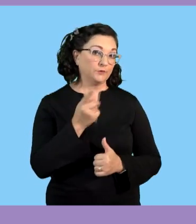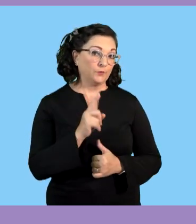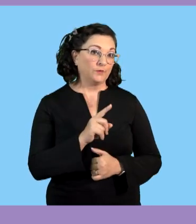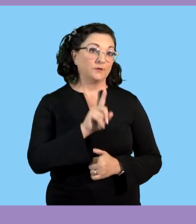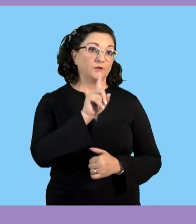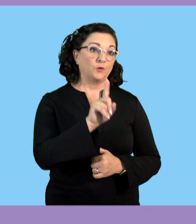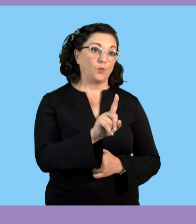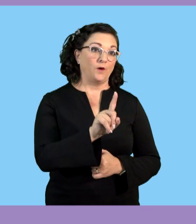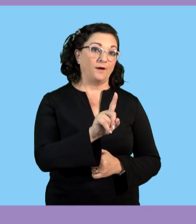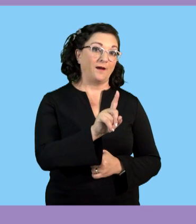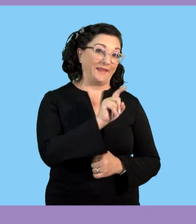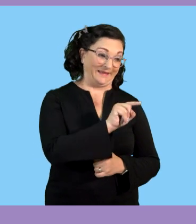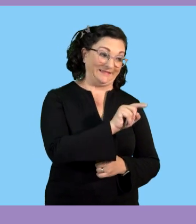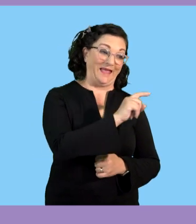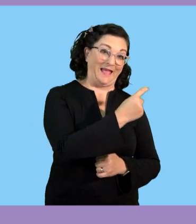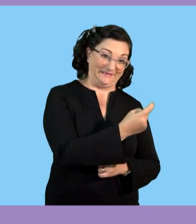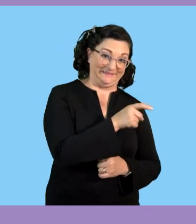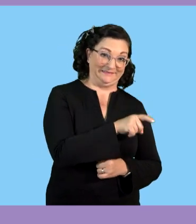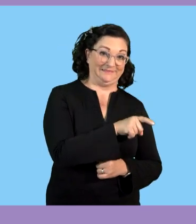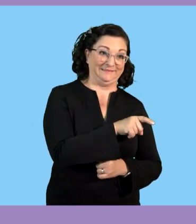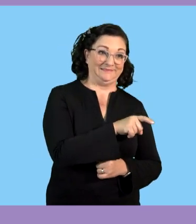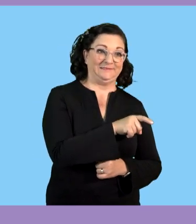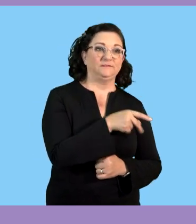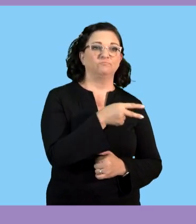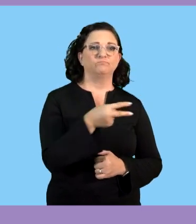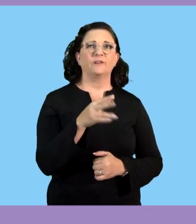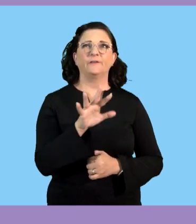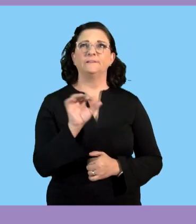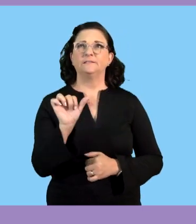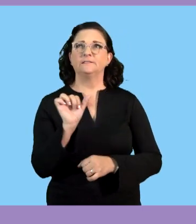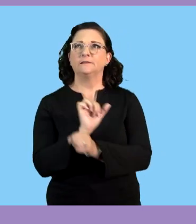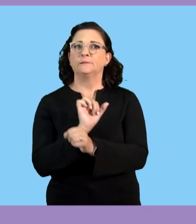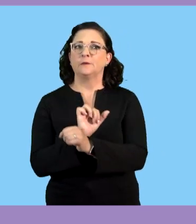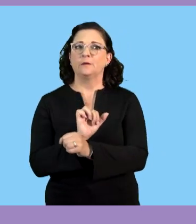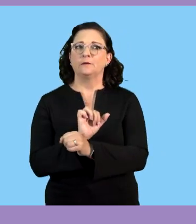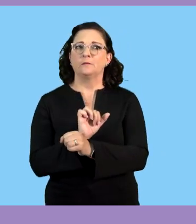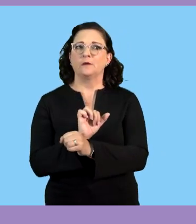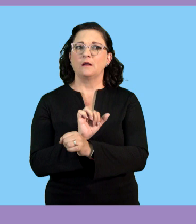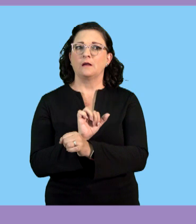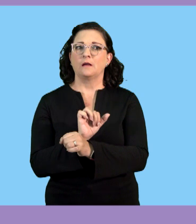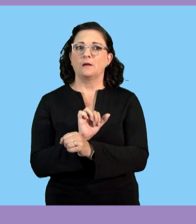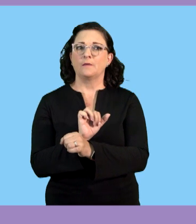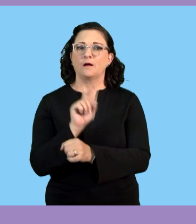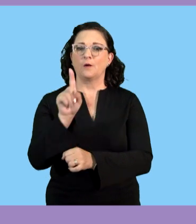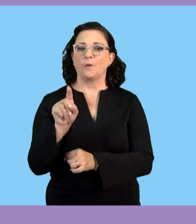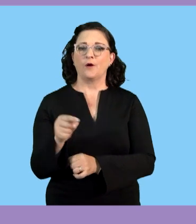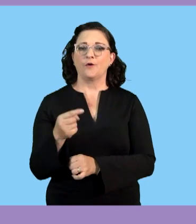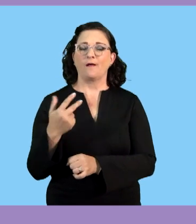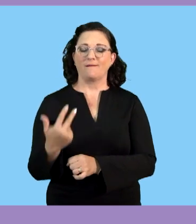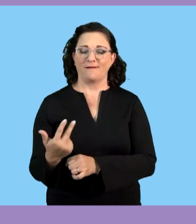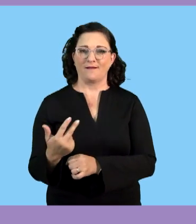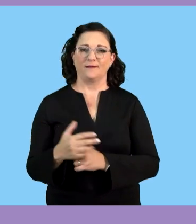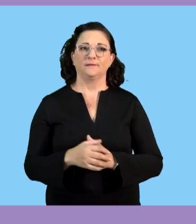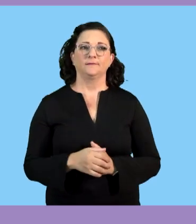me 1x. And if I say 56 multiplied by 8, that is going to give me,